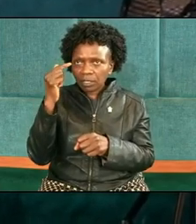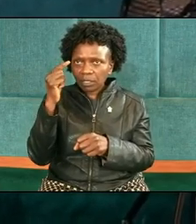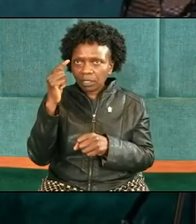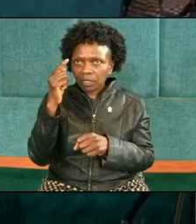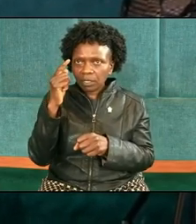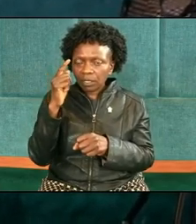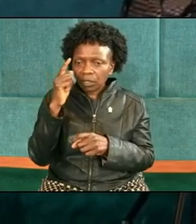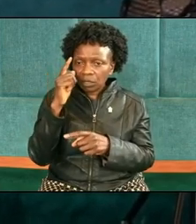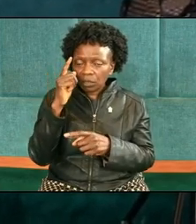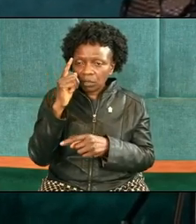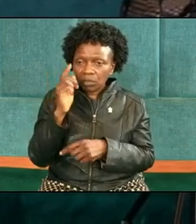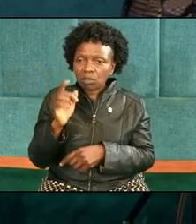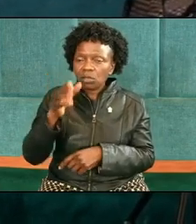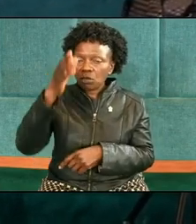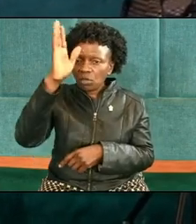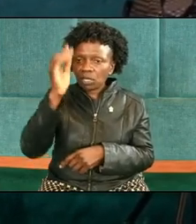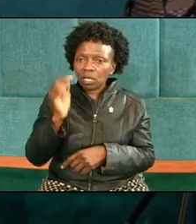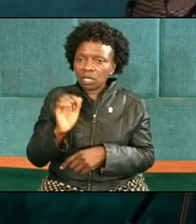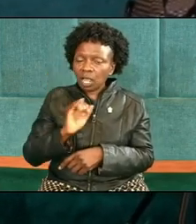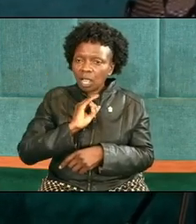God and I are not talking.